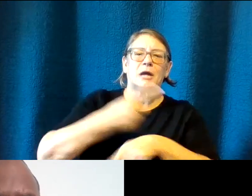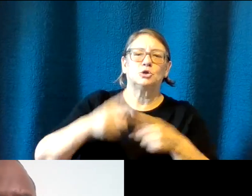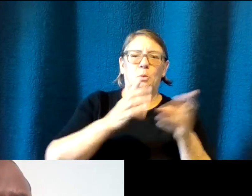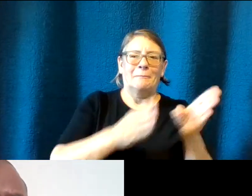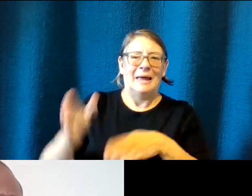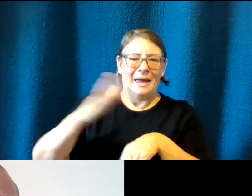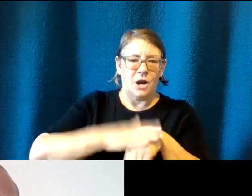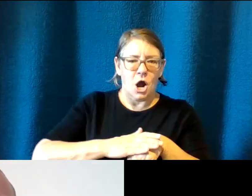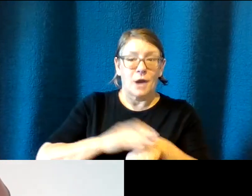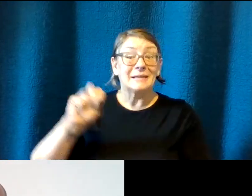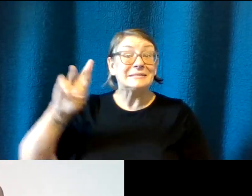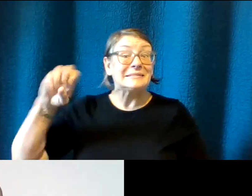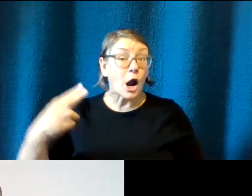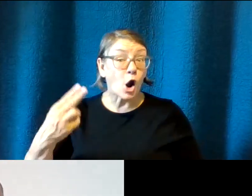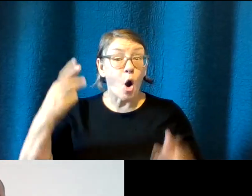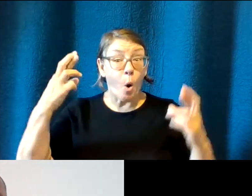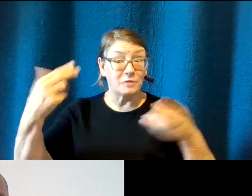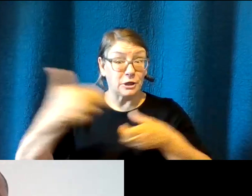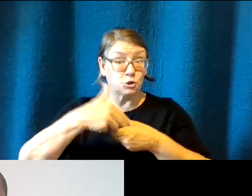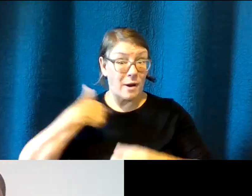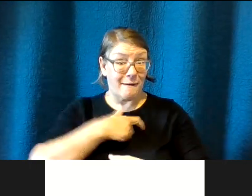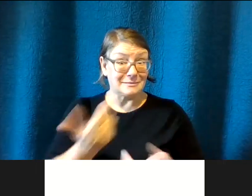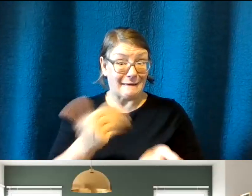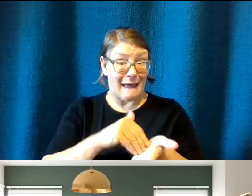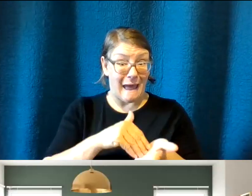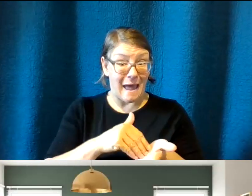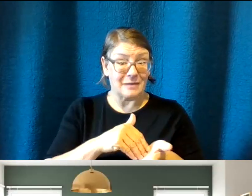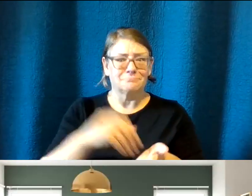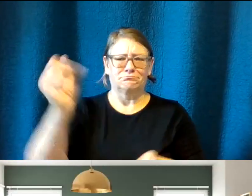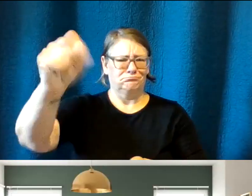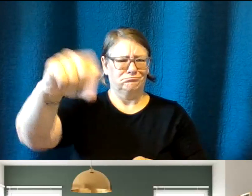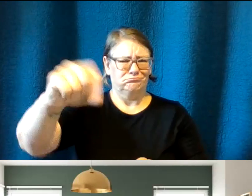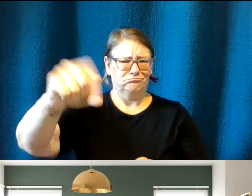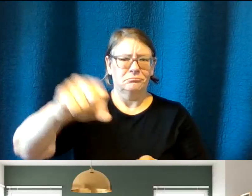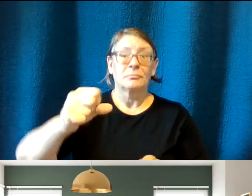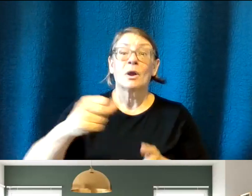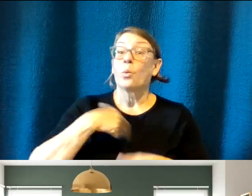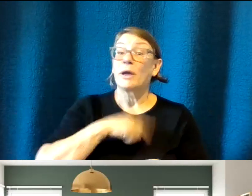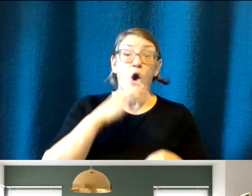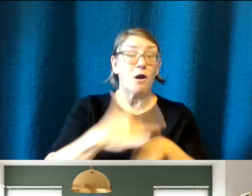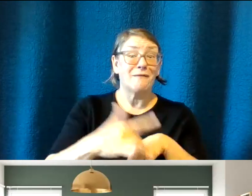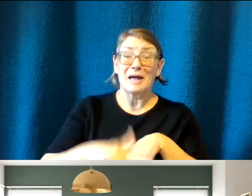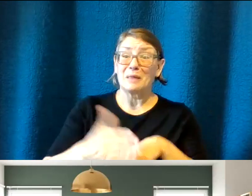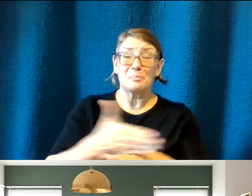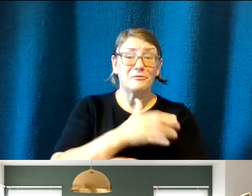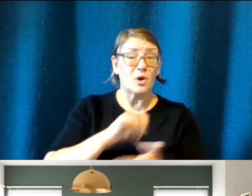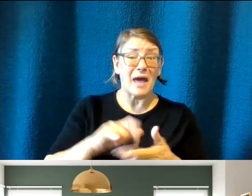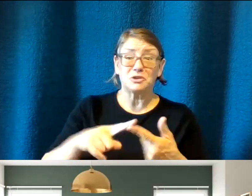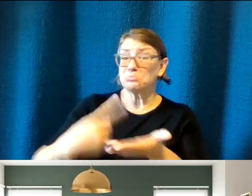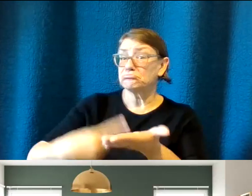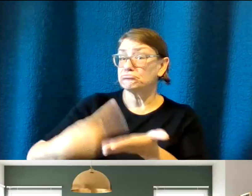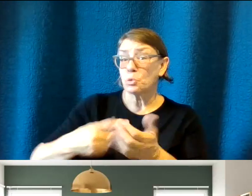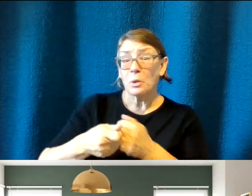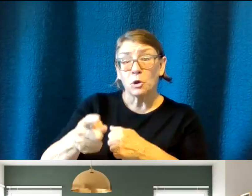if you can come back as well. And again, we're available before then to have any discussions you like, or give you any